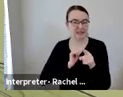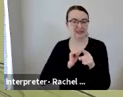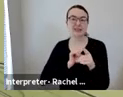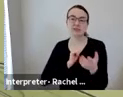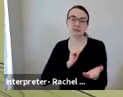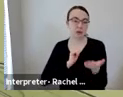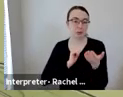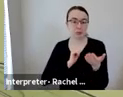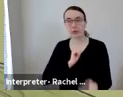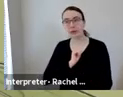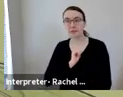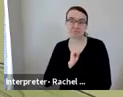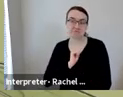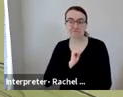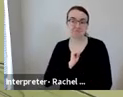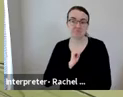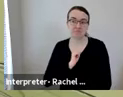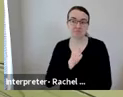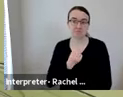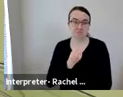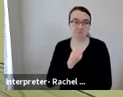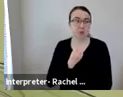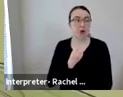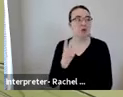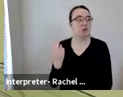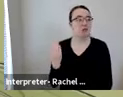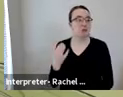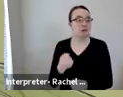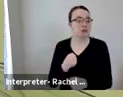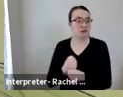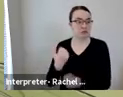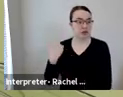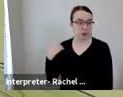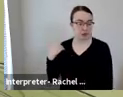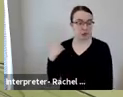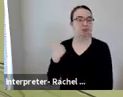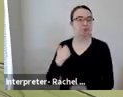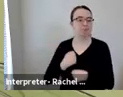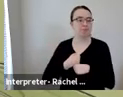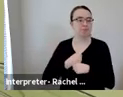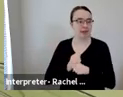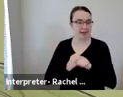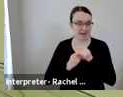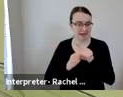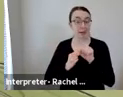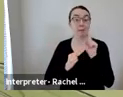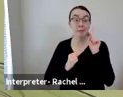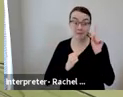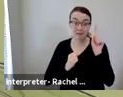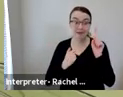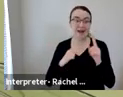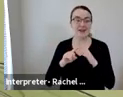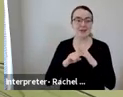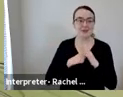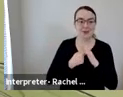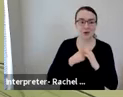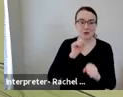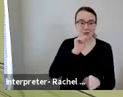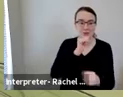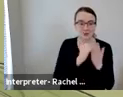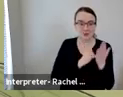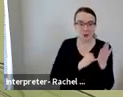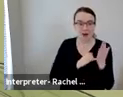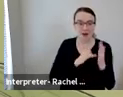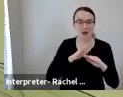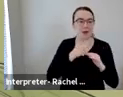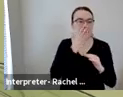good 12, 14 years ago. But I started drawing on these